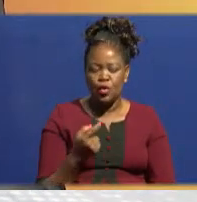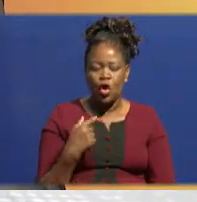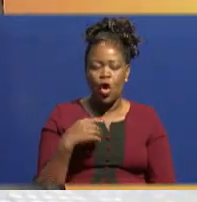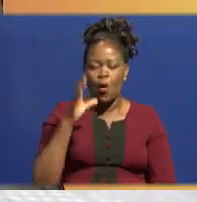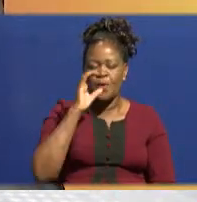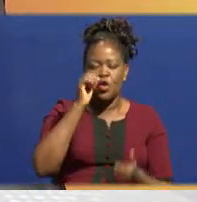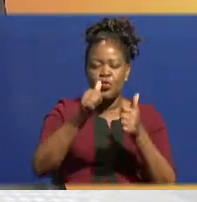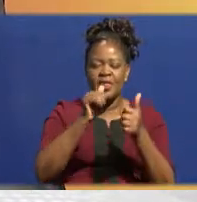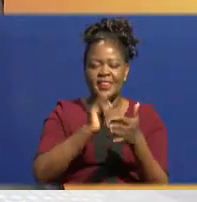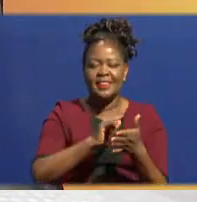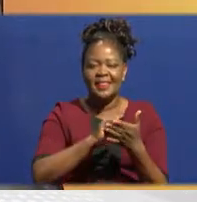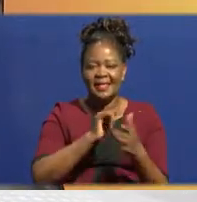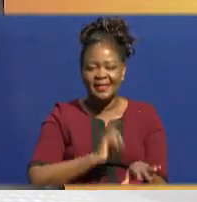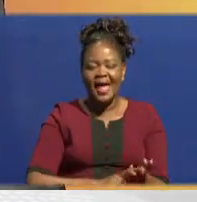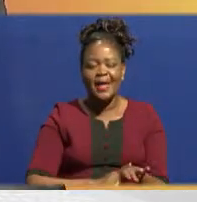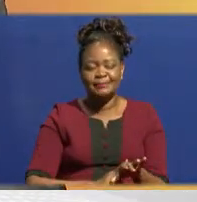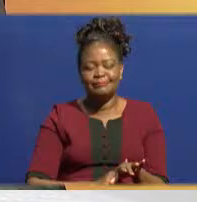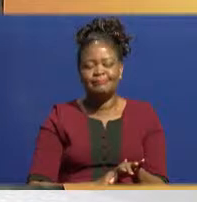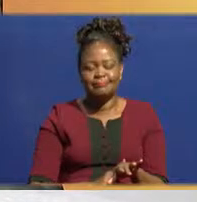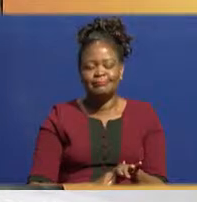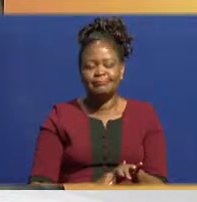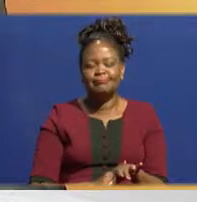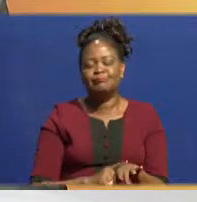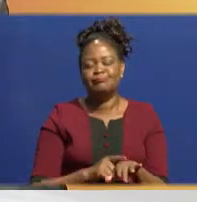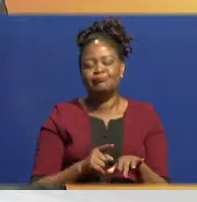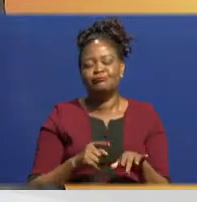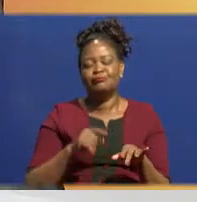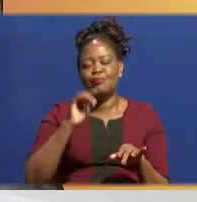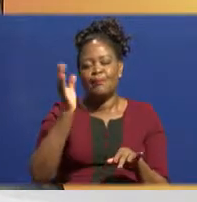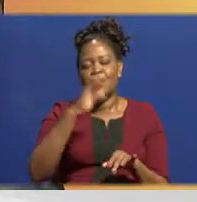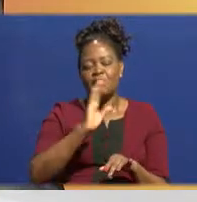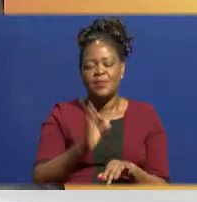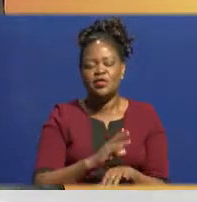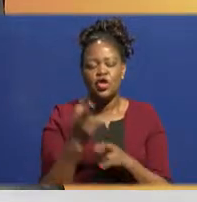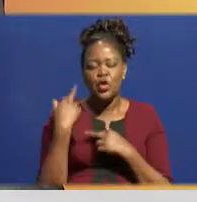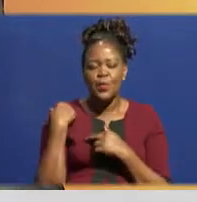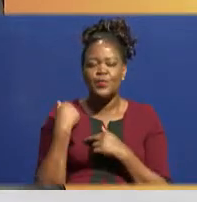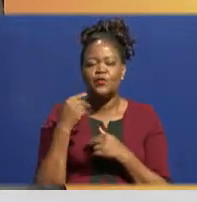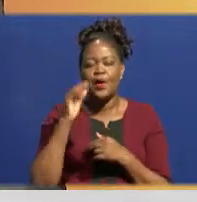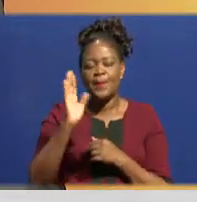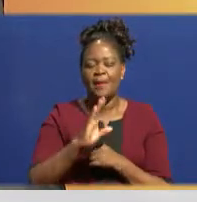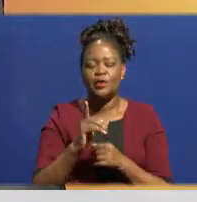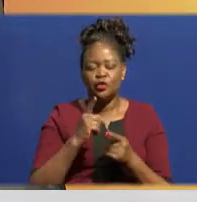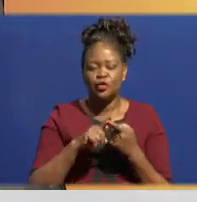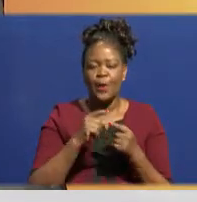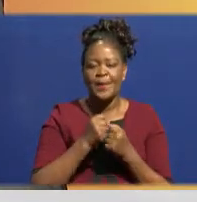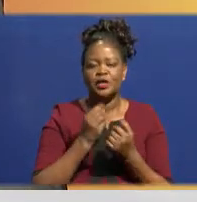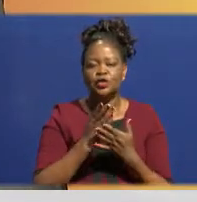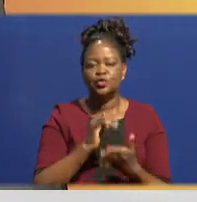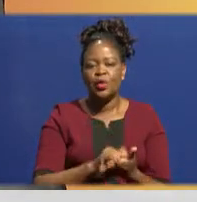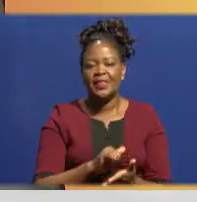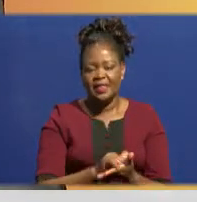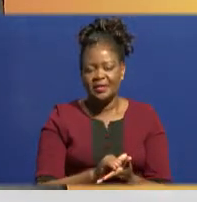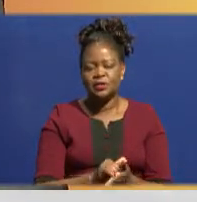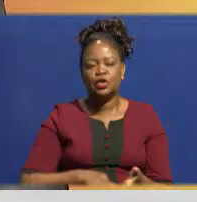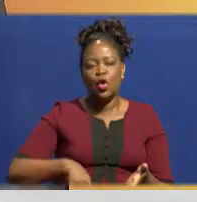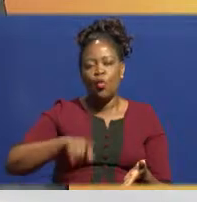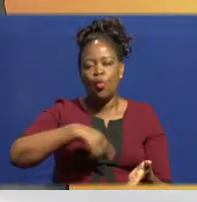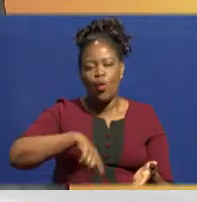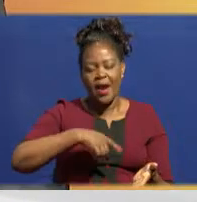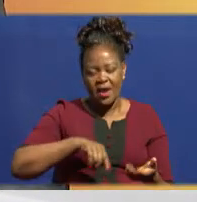that once we are in session, it is the responsibility of parliamentarians to make sure that we